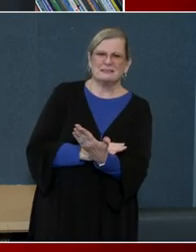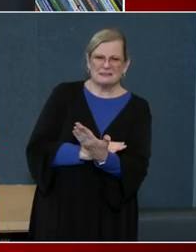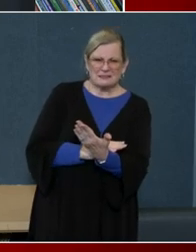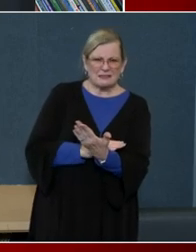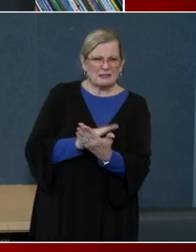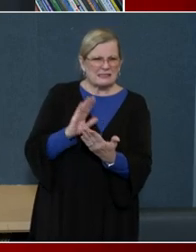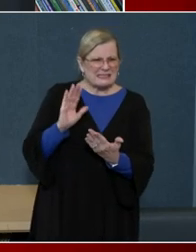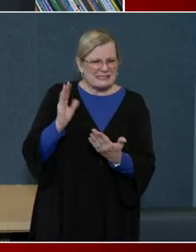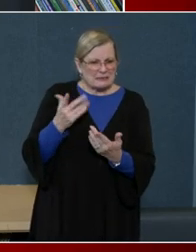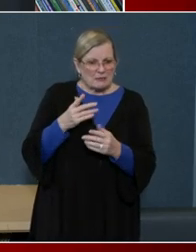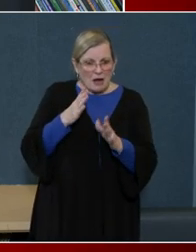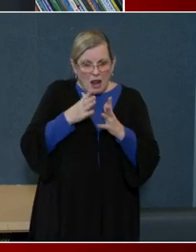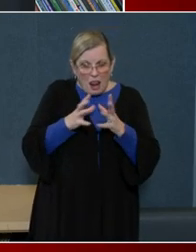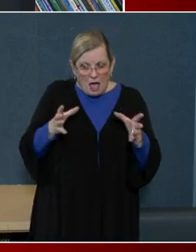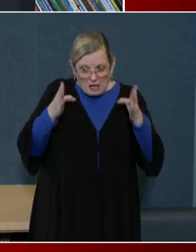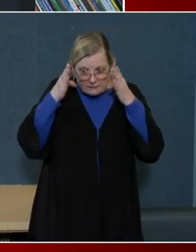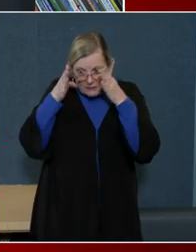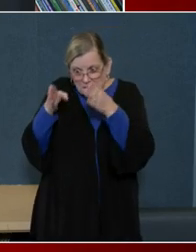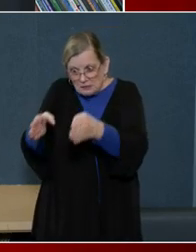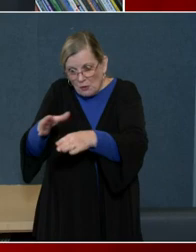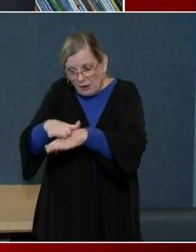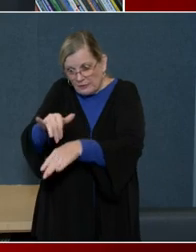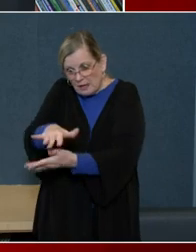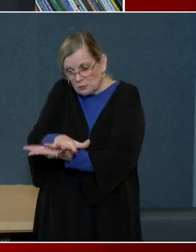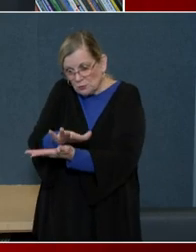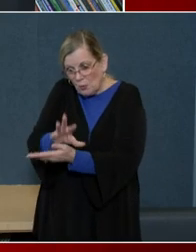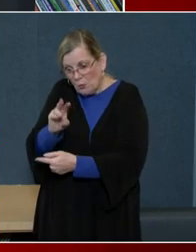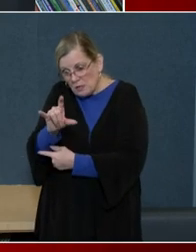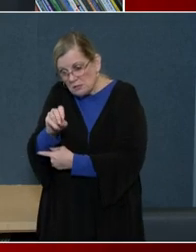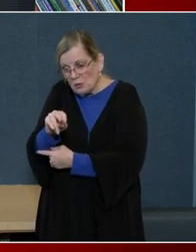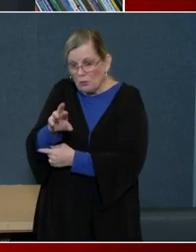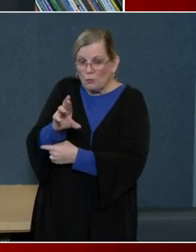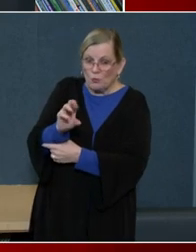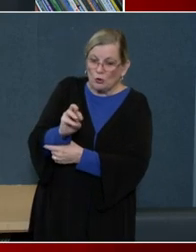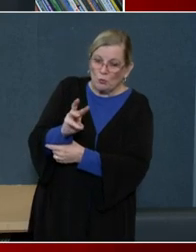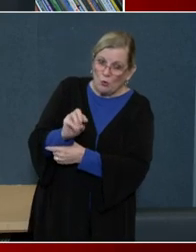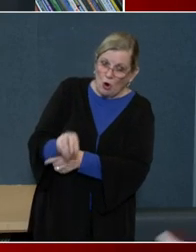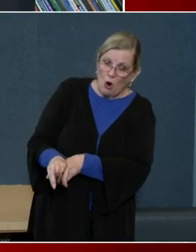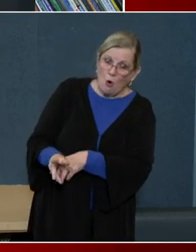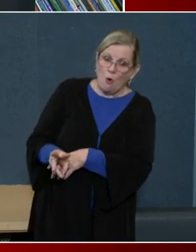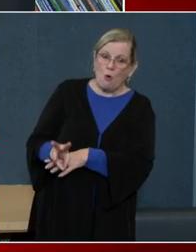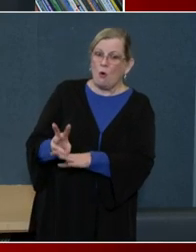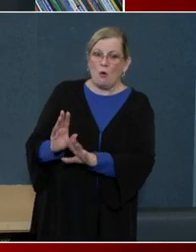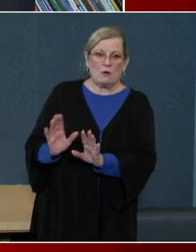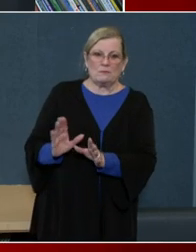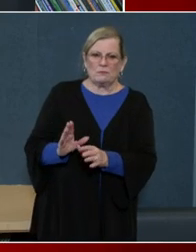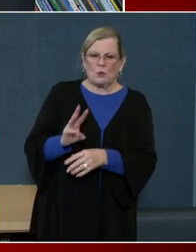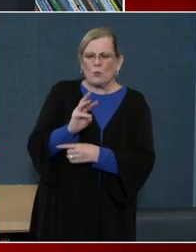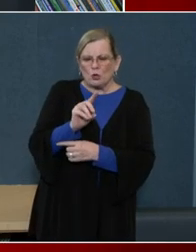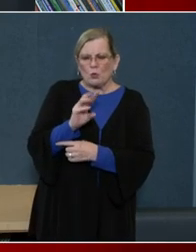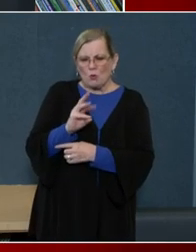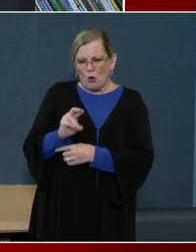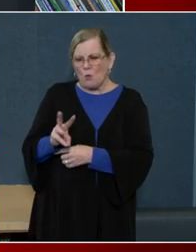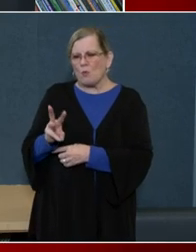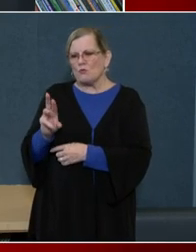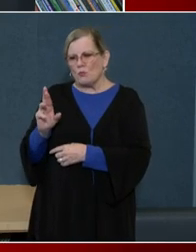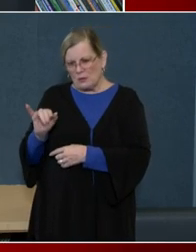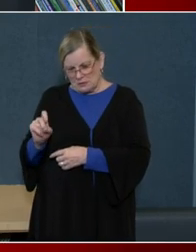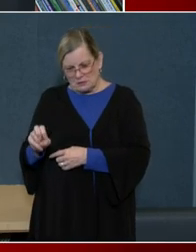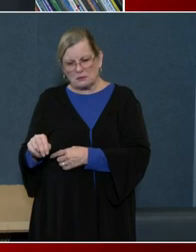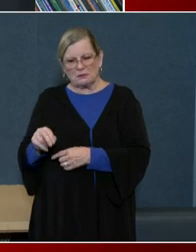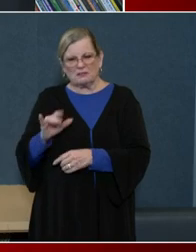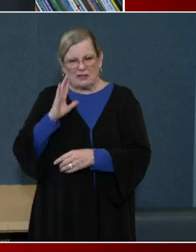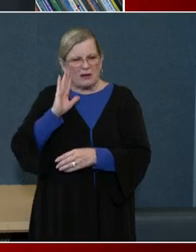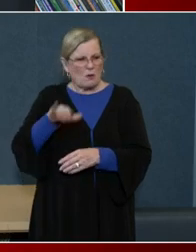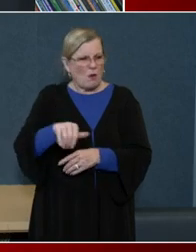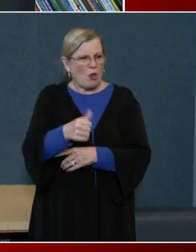council chose to carve Wilson out rather than look at the entire FACES report that the mayor's task